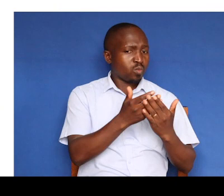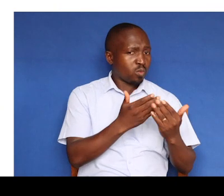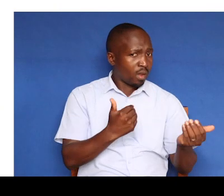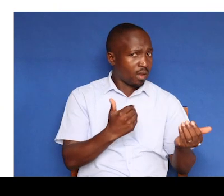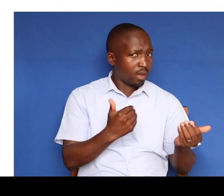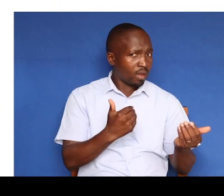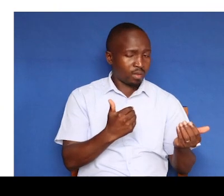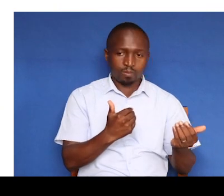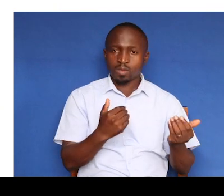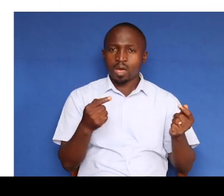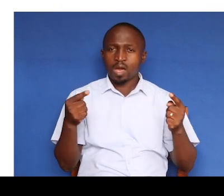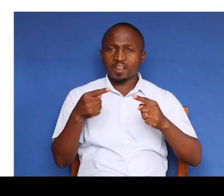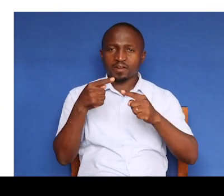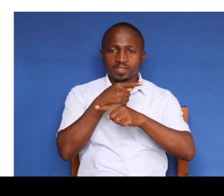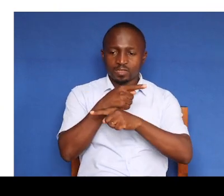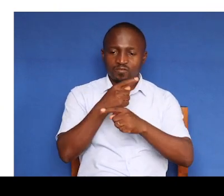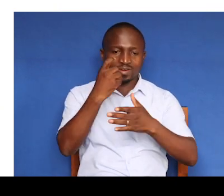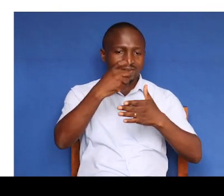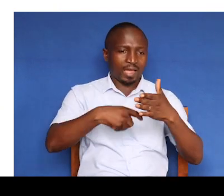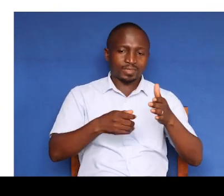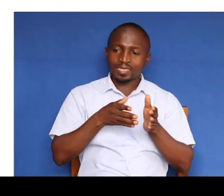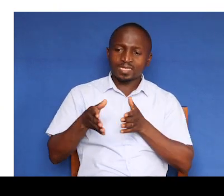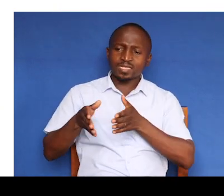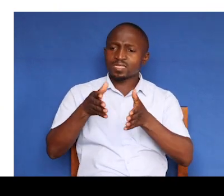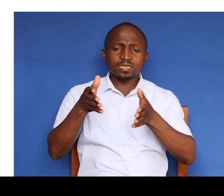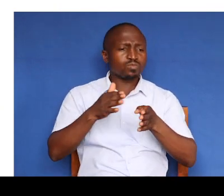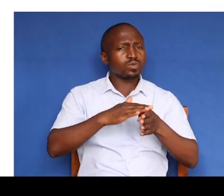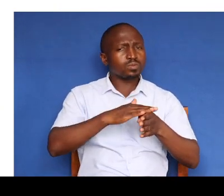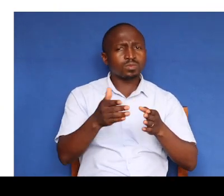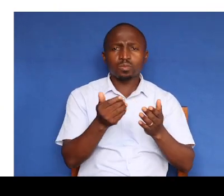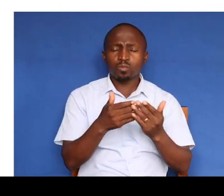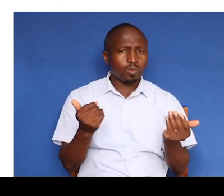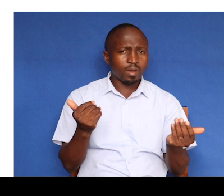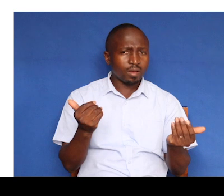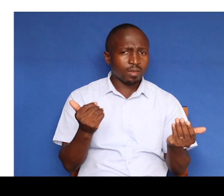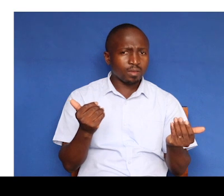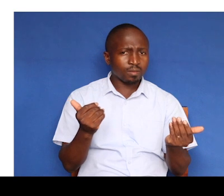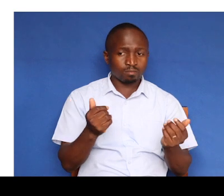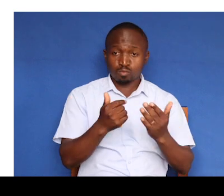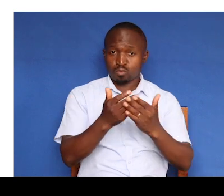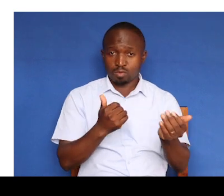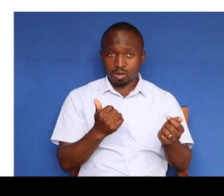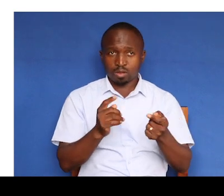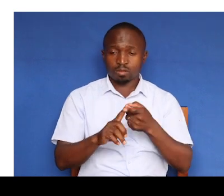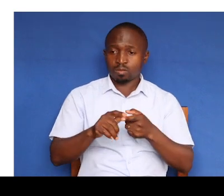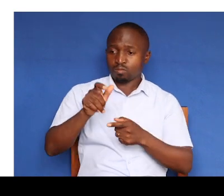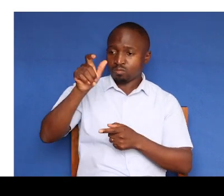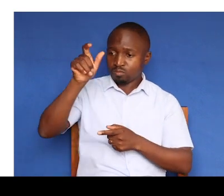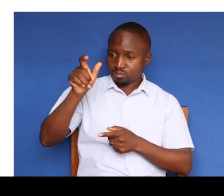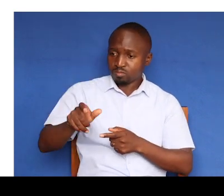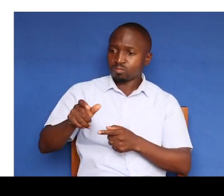regressive tax system is being applied? Why regressive? It means why we tax more